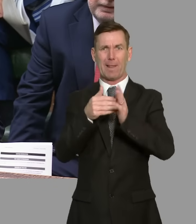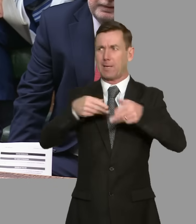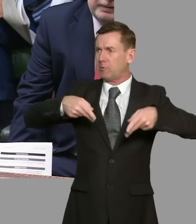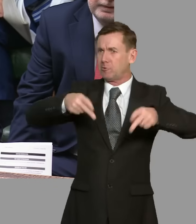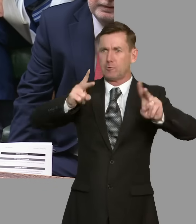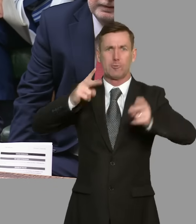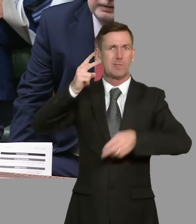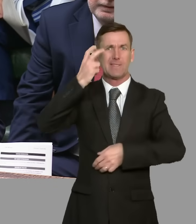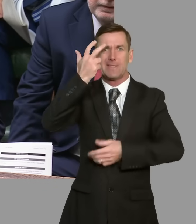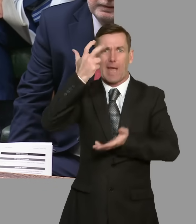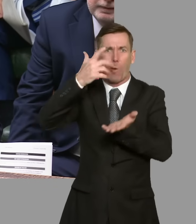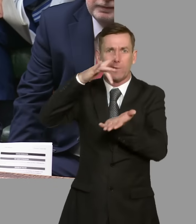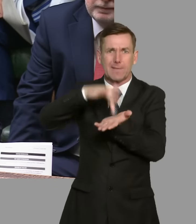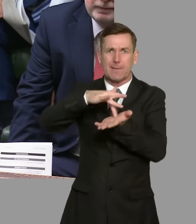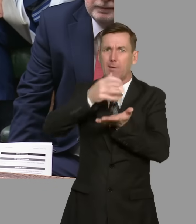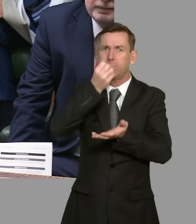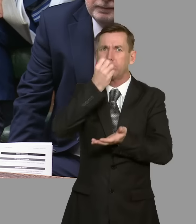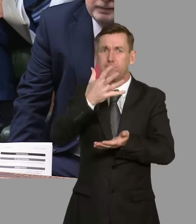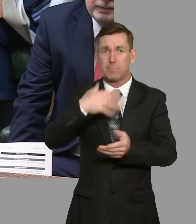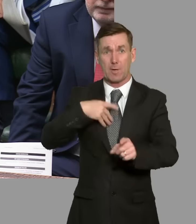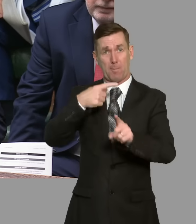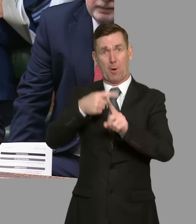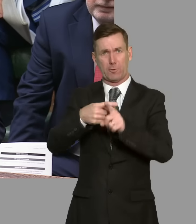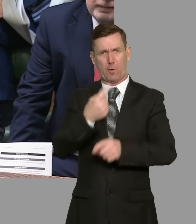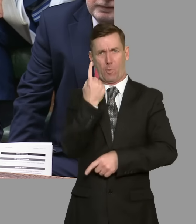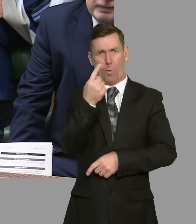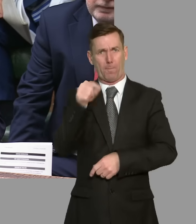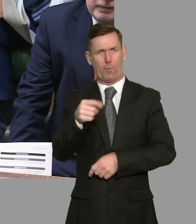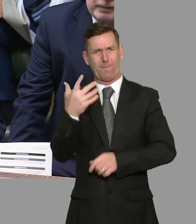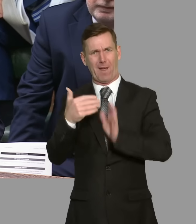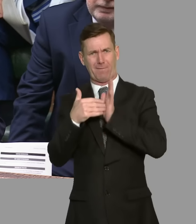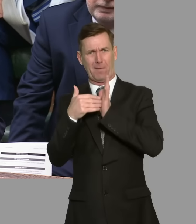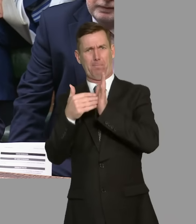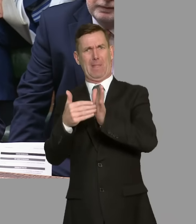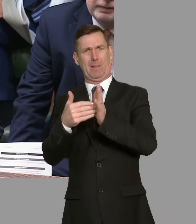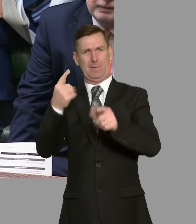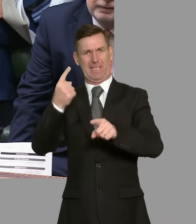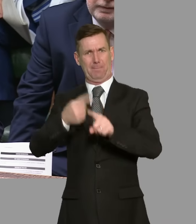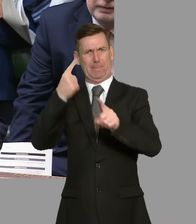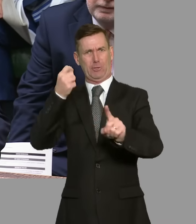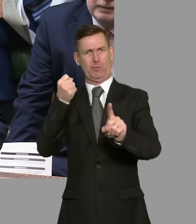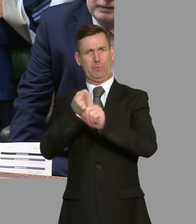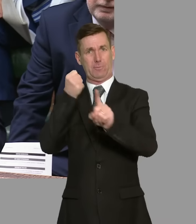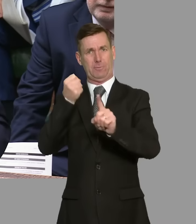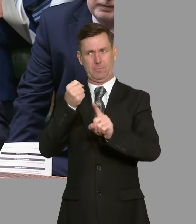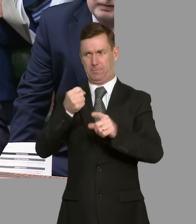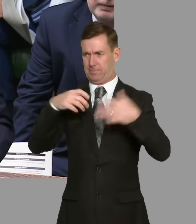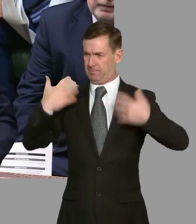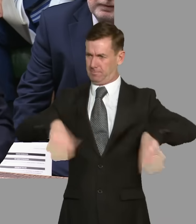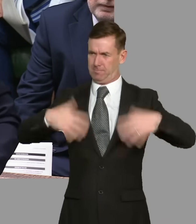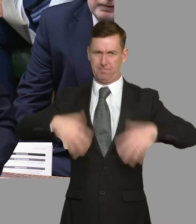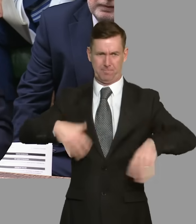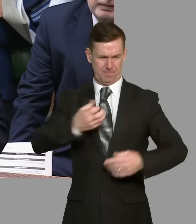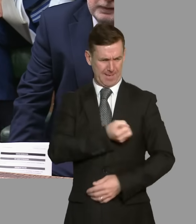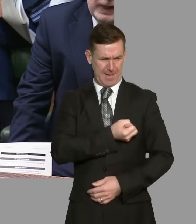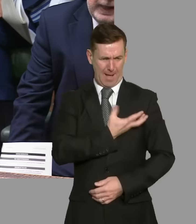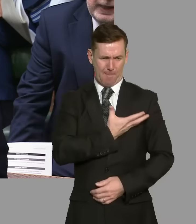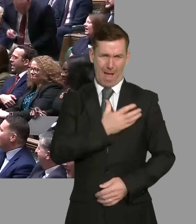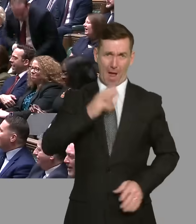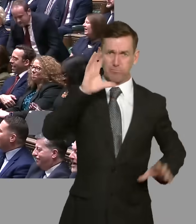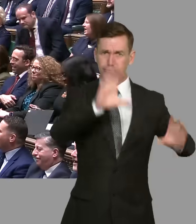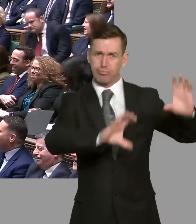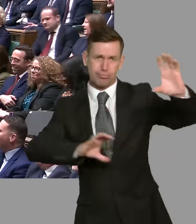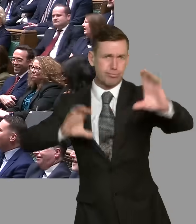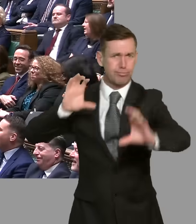the SNP, who abandoned their communities, and demonstrates the difference a Labour government makes to West Dunbartonshire and to Scotland?